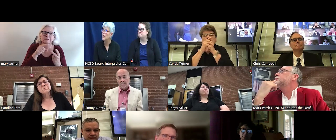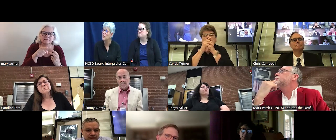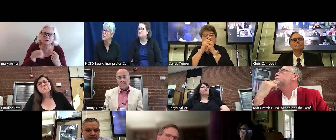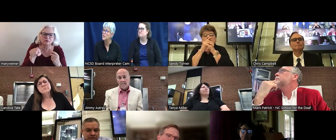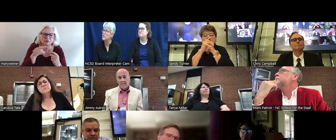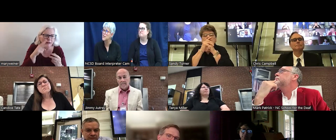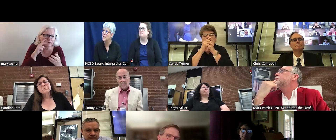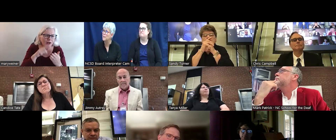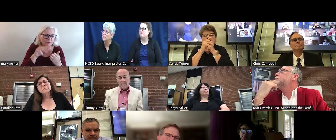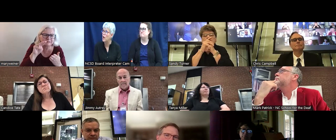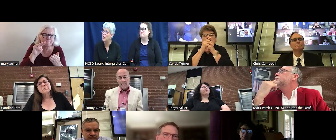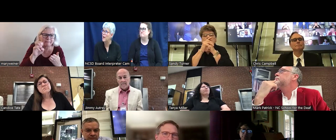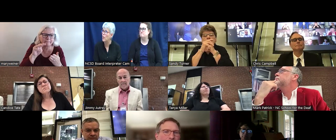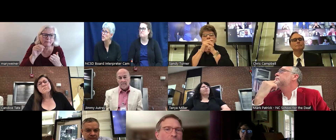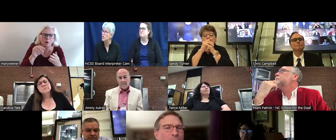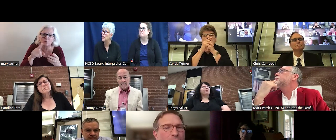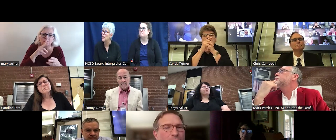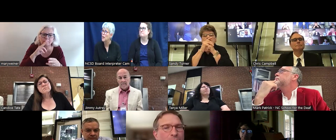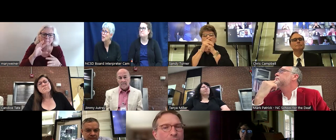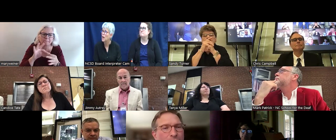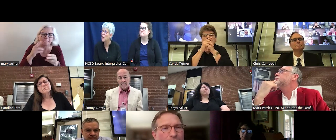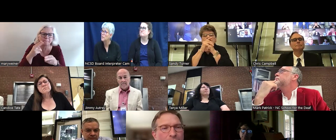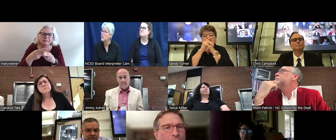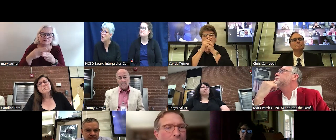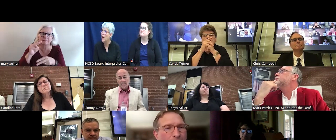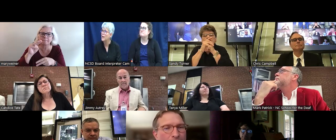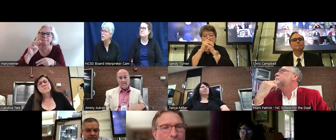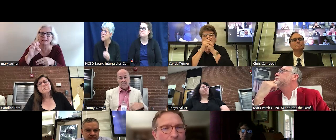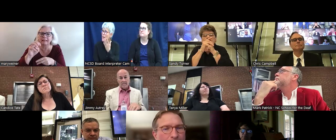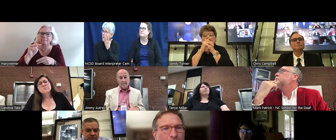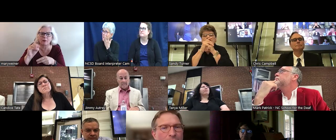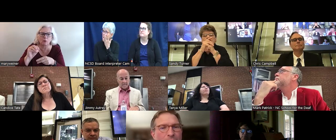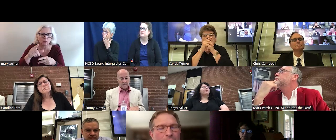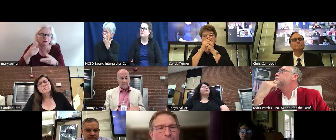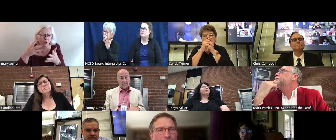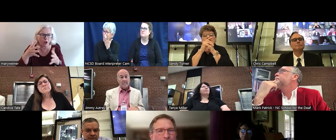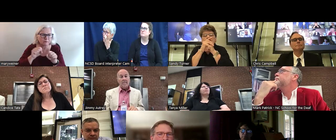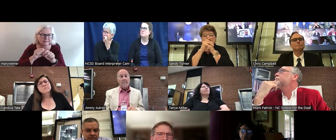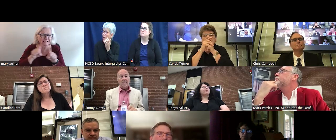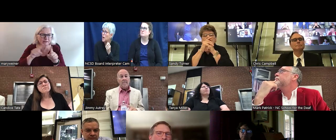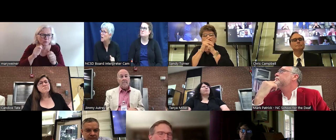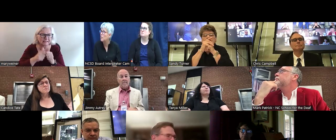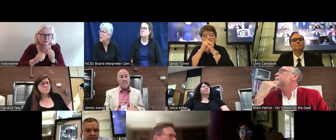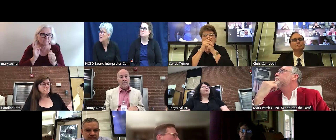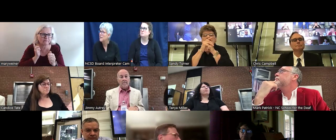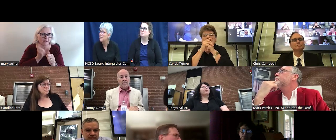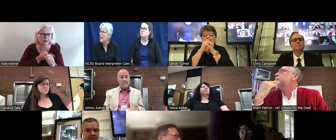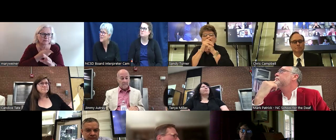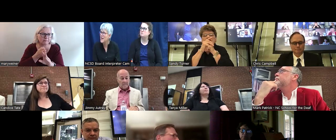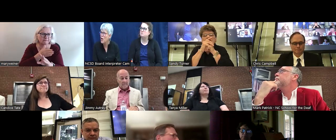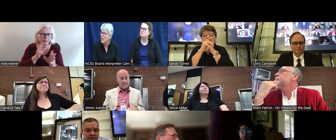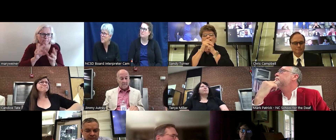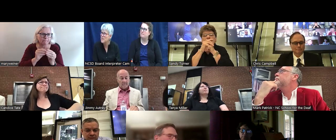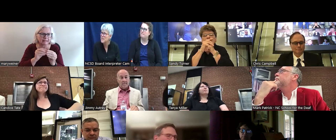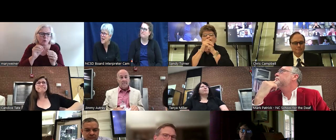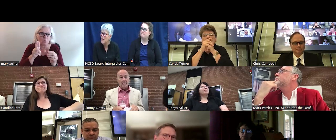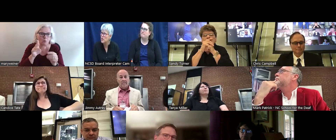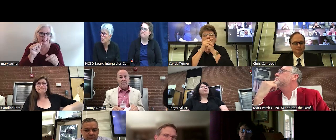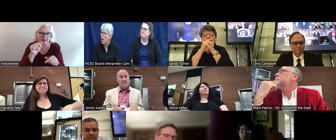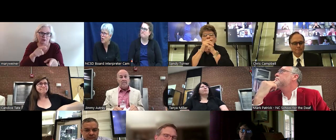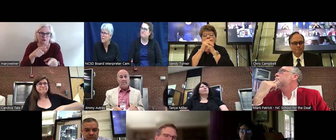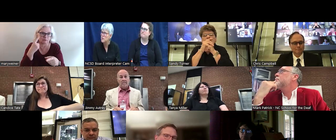Yeah, so this is the second part of my question. So I noticed that the memo, has that already been sent